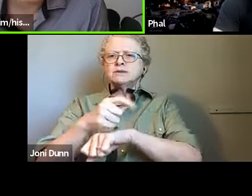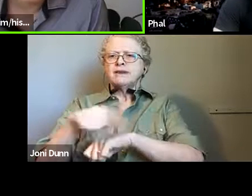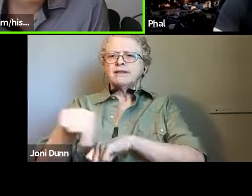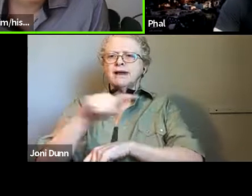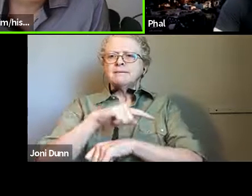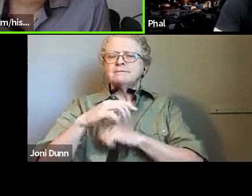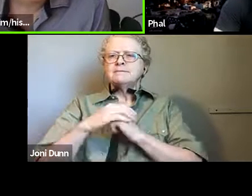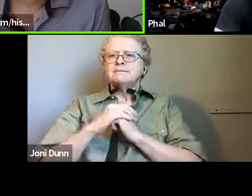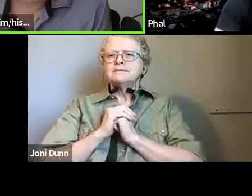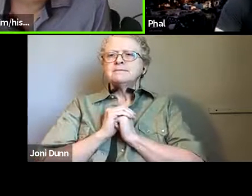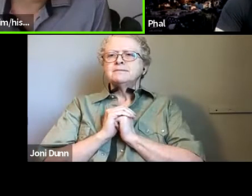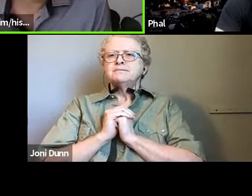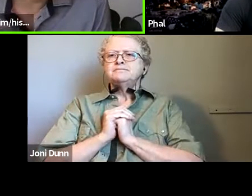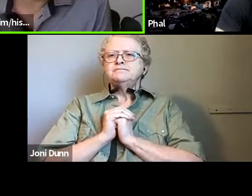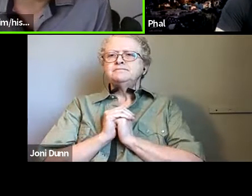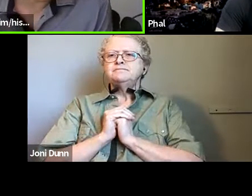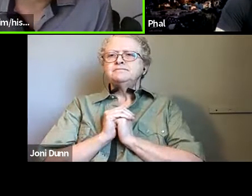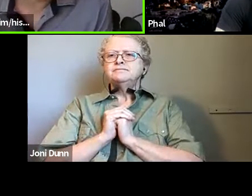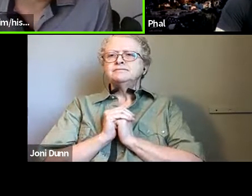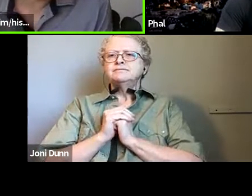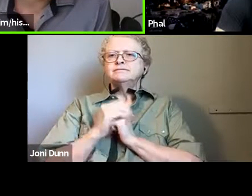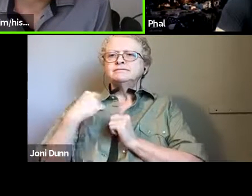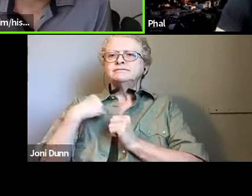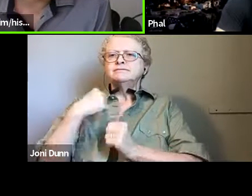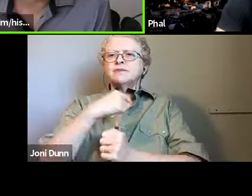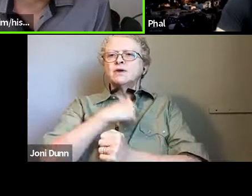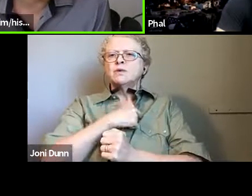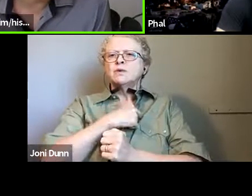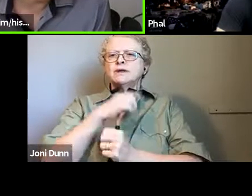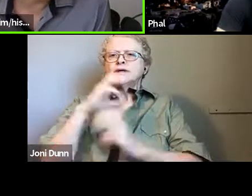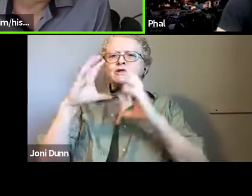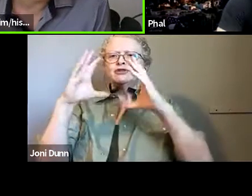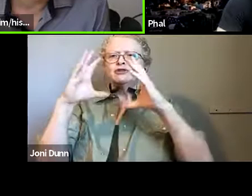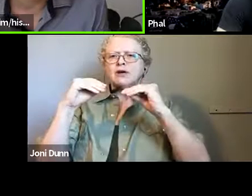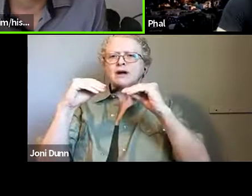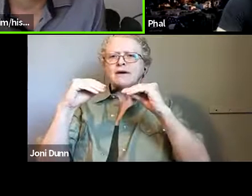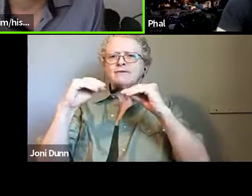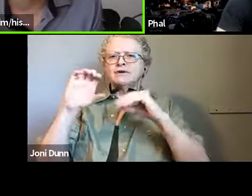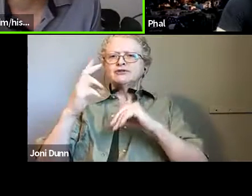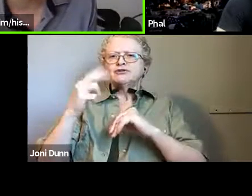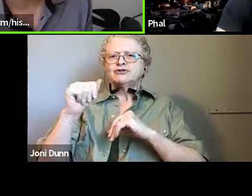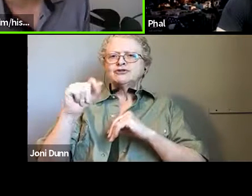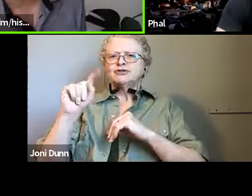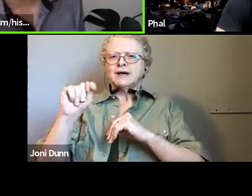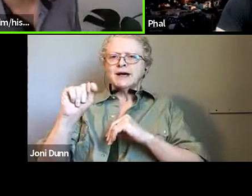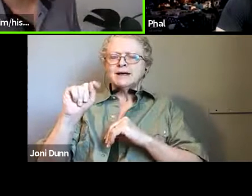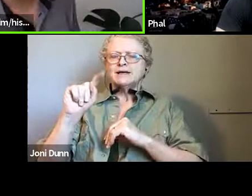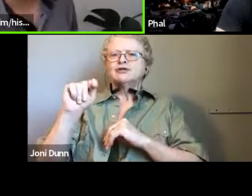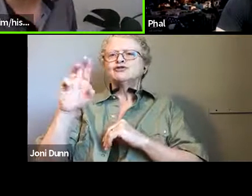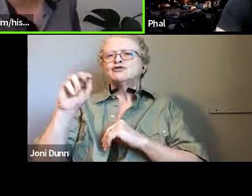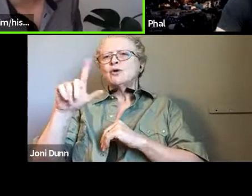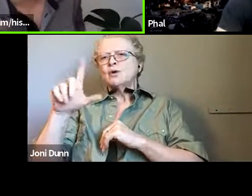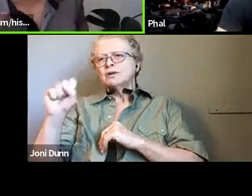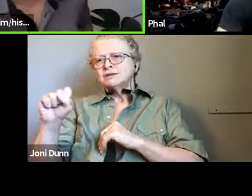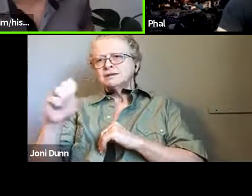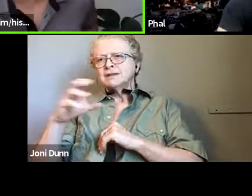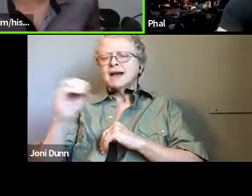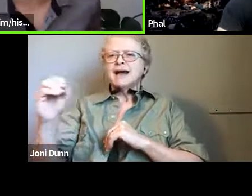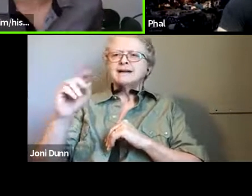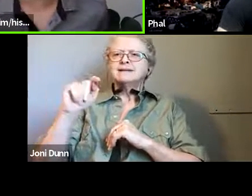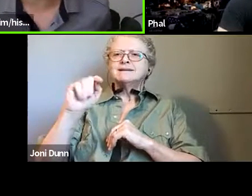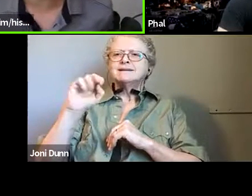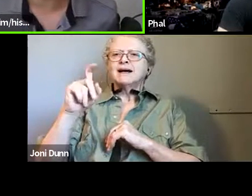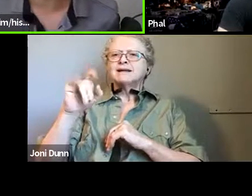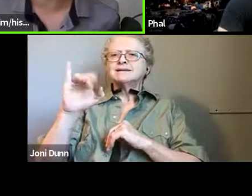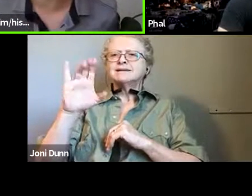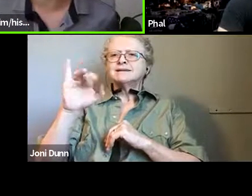Wow. We did shut off the chat because, you know, with Zoom bombing and trolls and toxicity, but we haven't been getting any